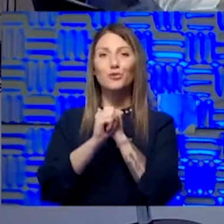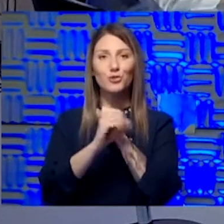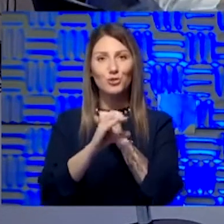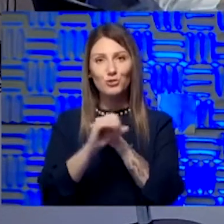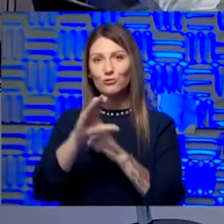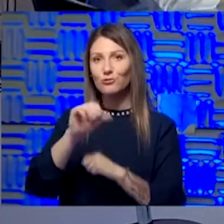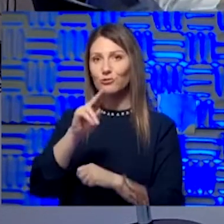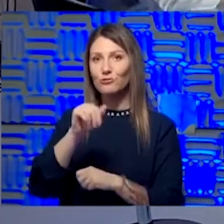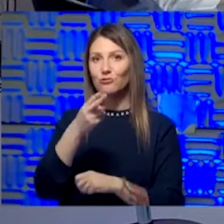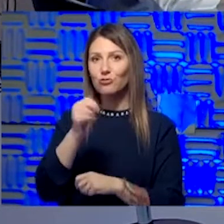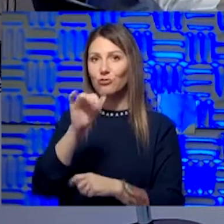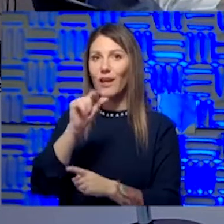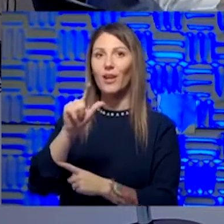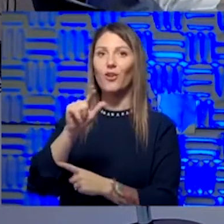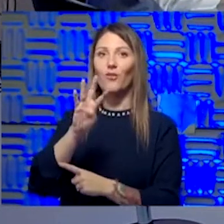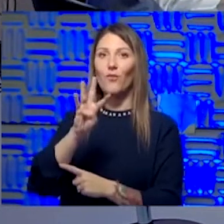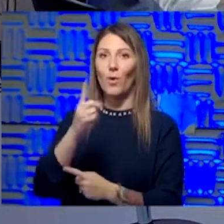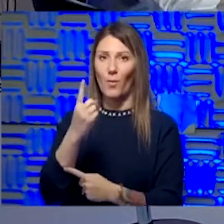ahead. Channel 41. Good morning.